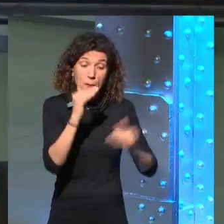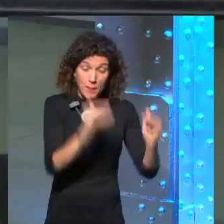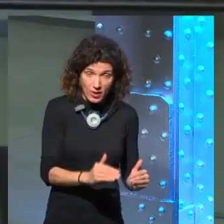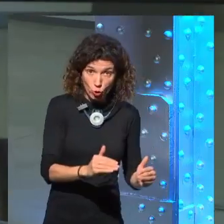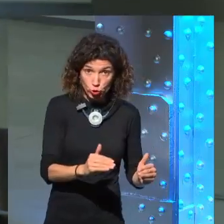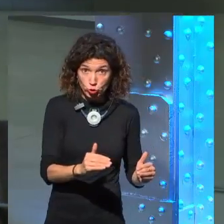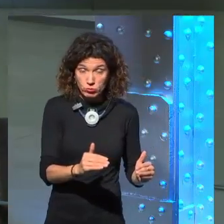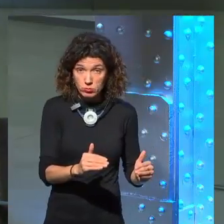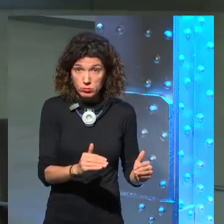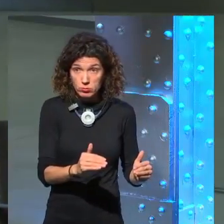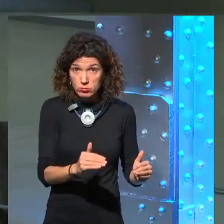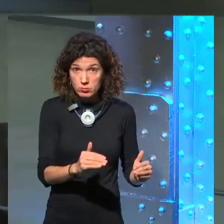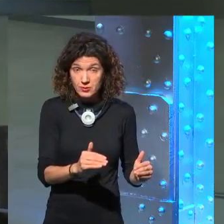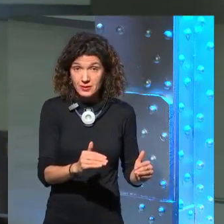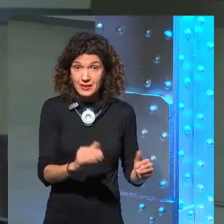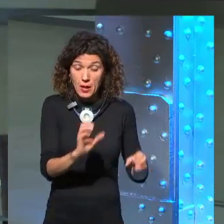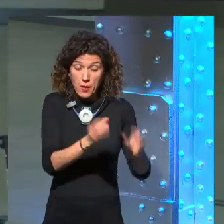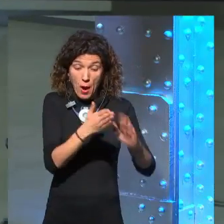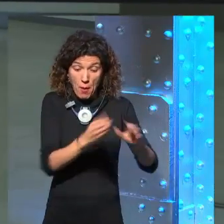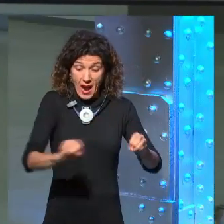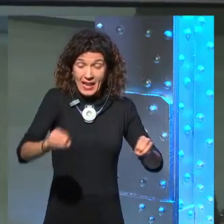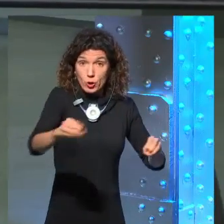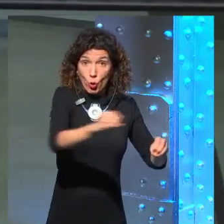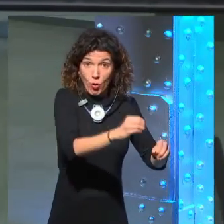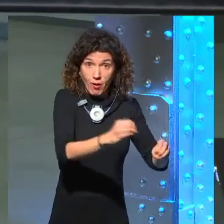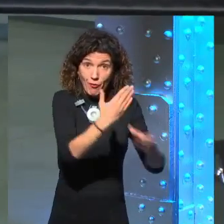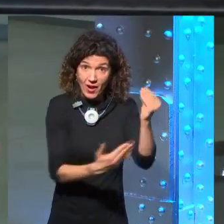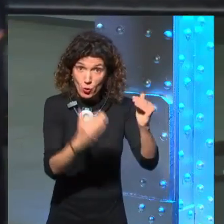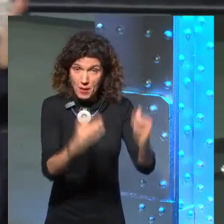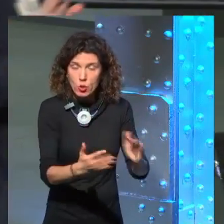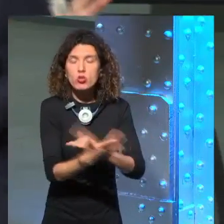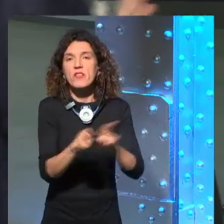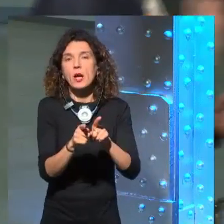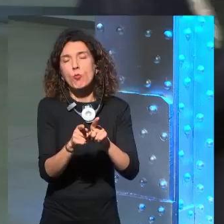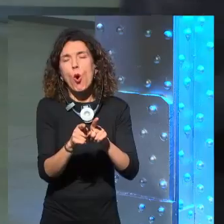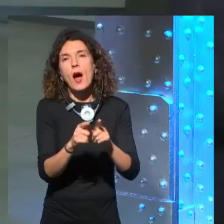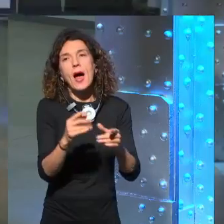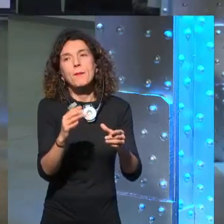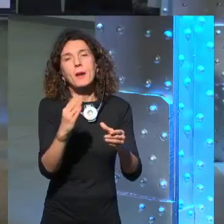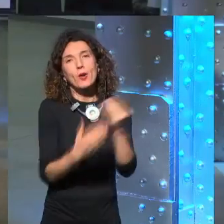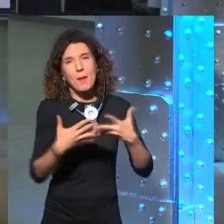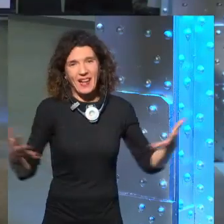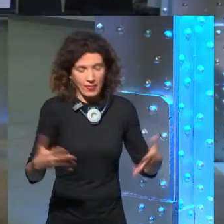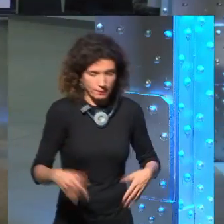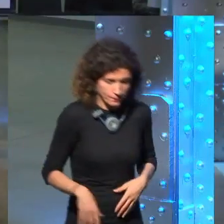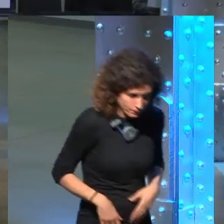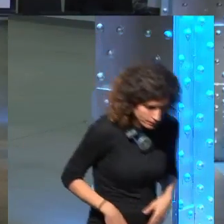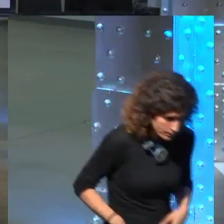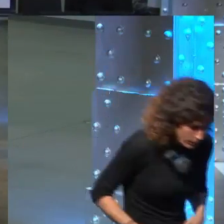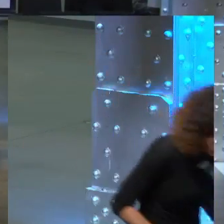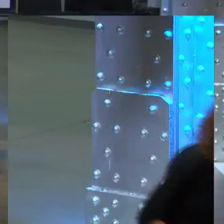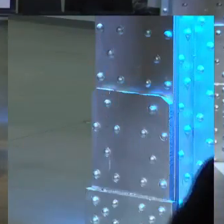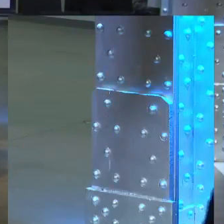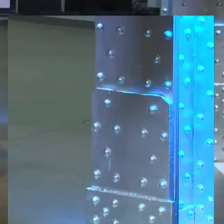up knowledge. So I'm going to give you a little test now. Okay, I'm going to tell you my favorite physics joke, and